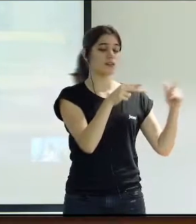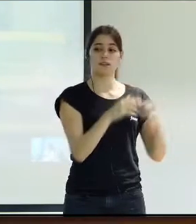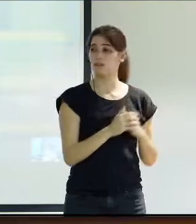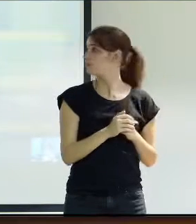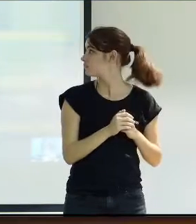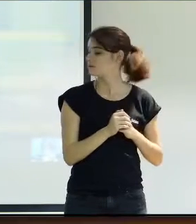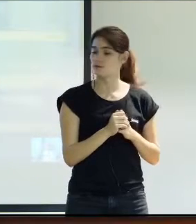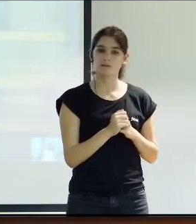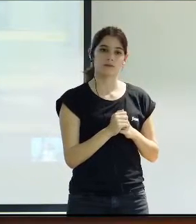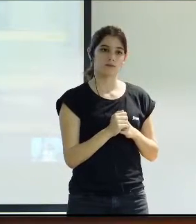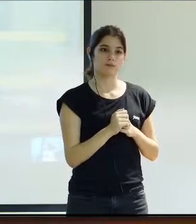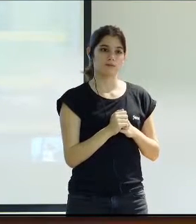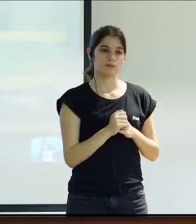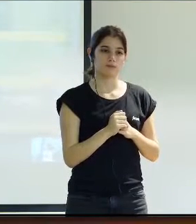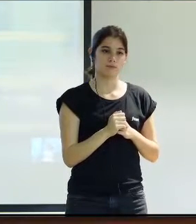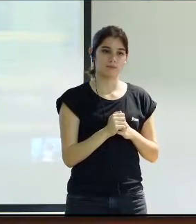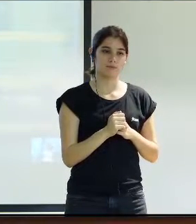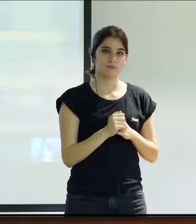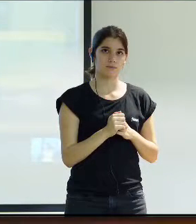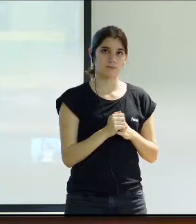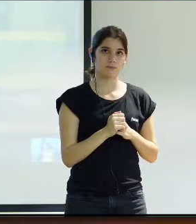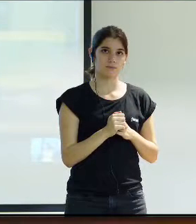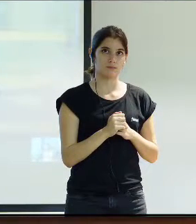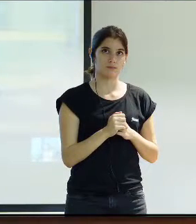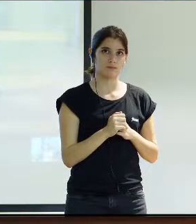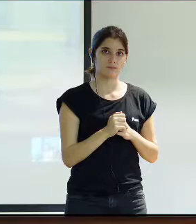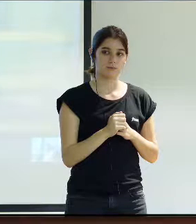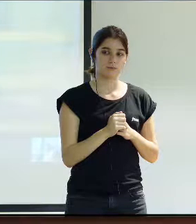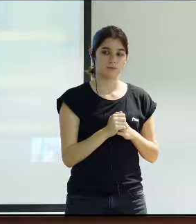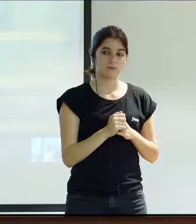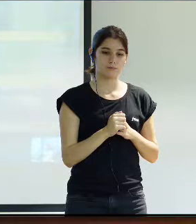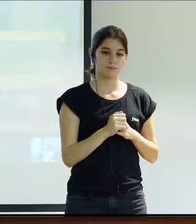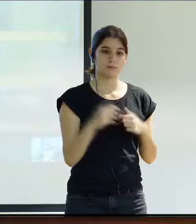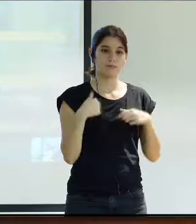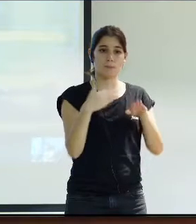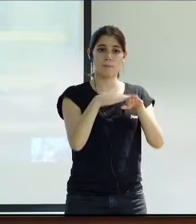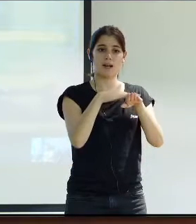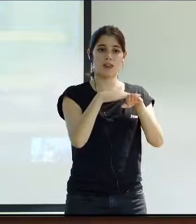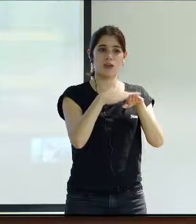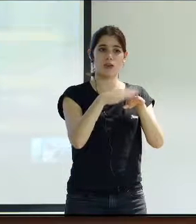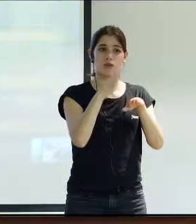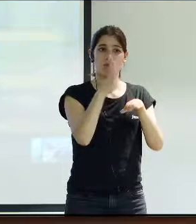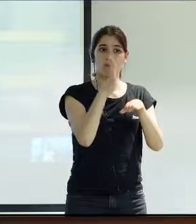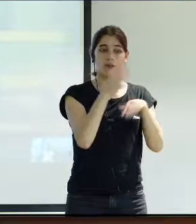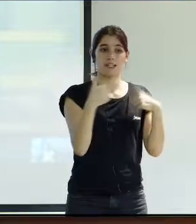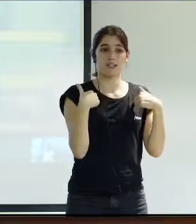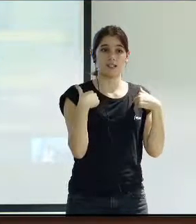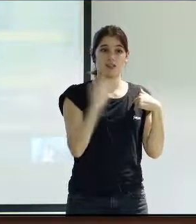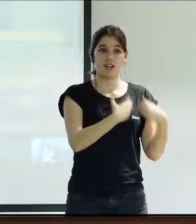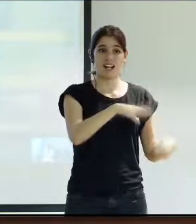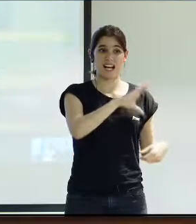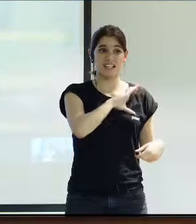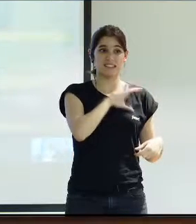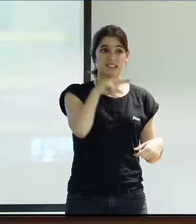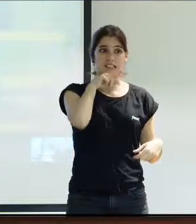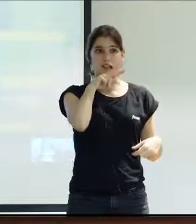I'm sorry that my Spanish is a little bit rusty, so I think I will be